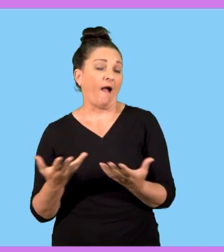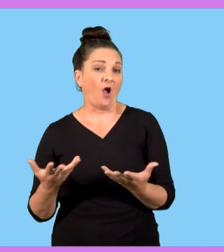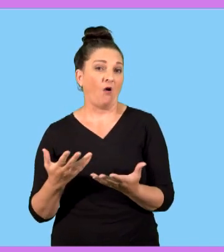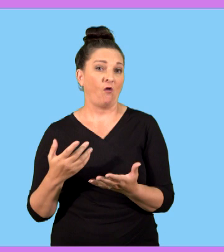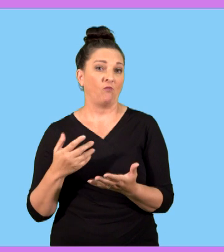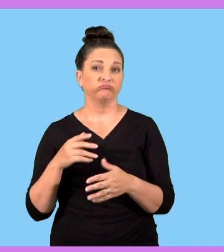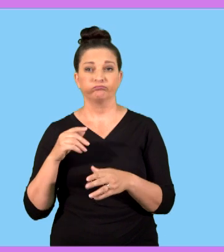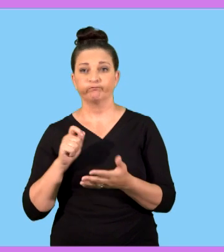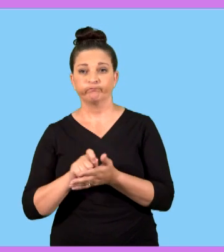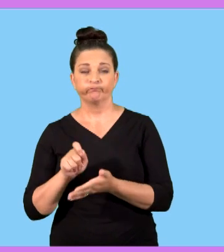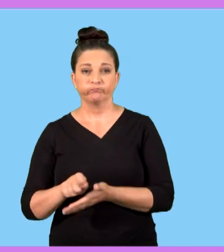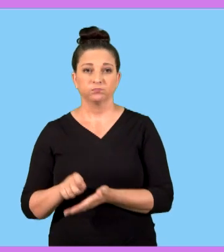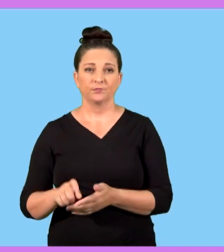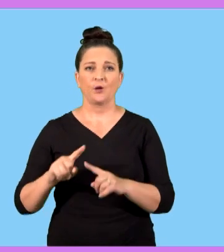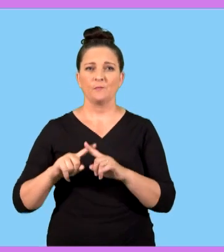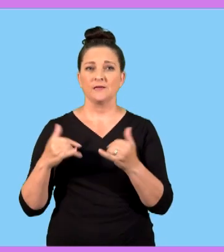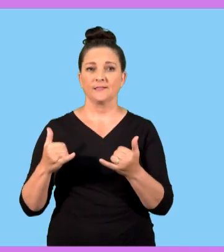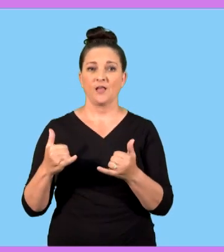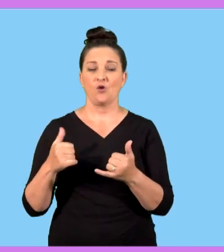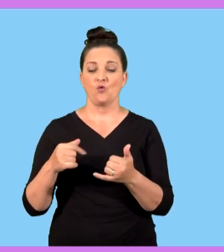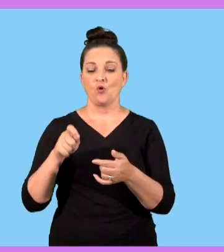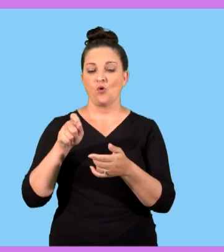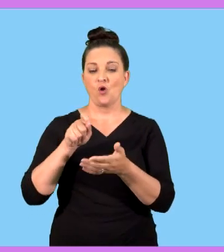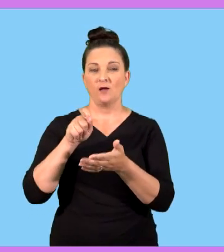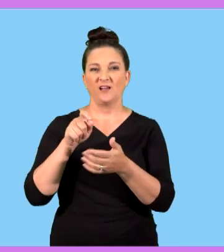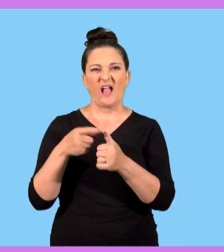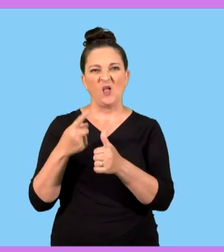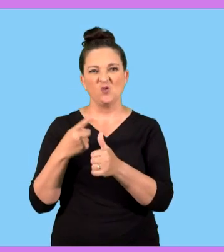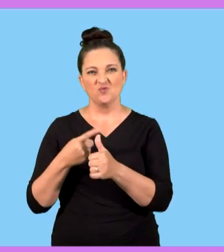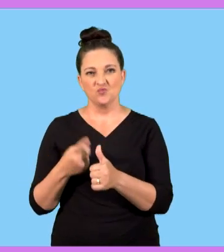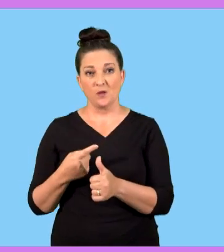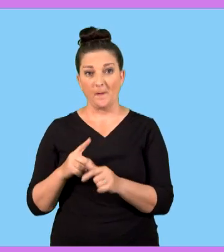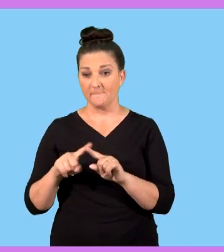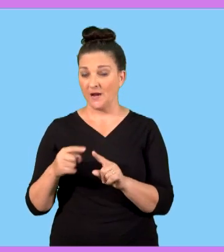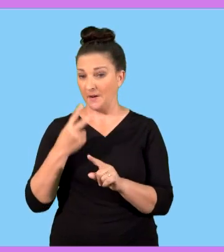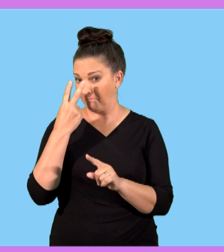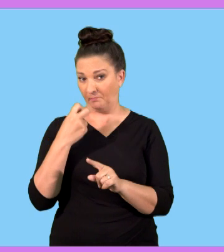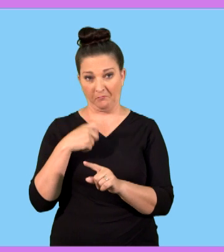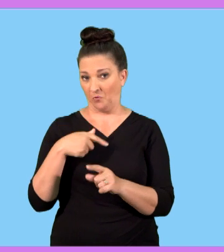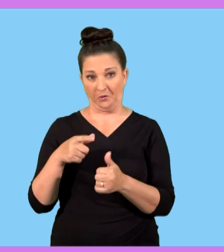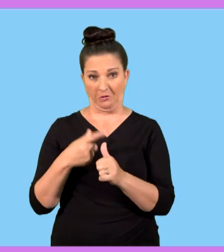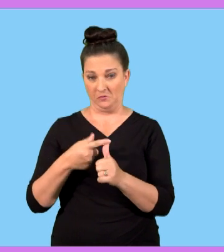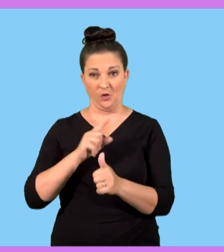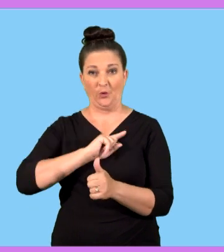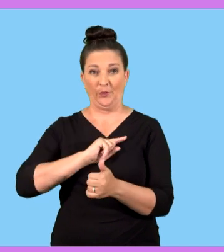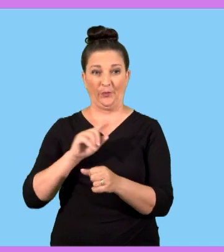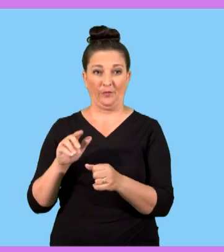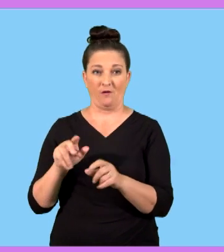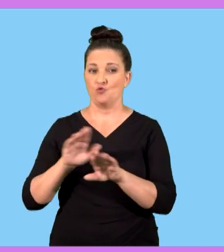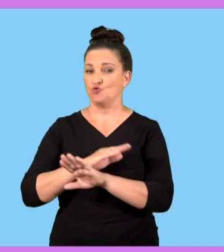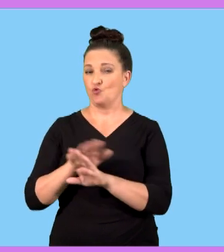to you. Right? Remember, we are basically counting the blank ones. So it's 4, 8, 12, 16,